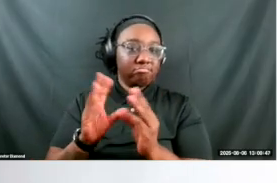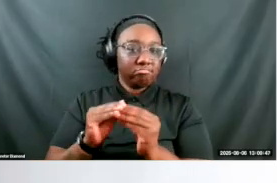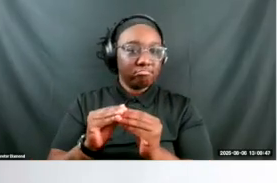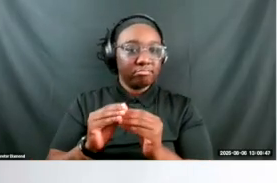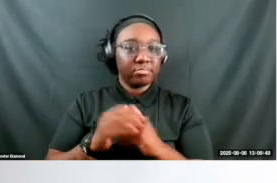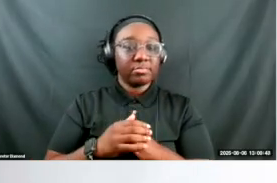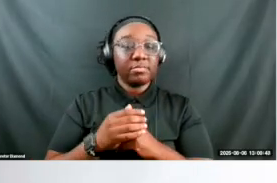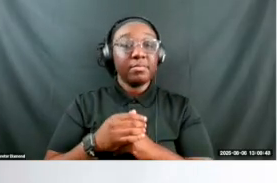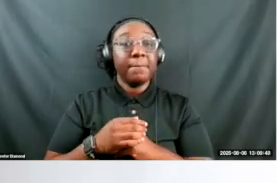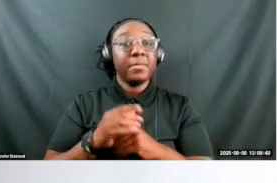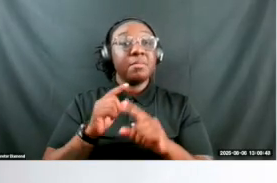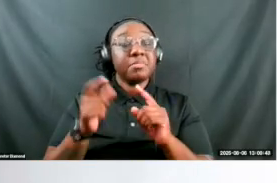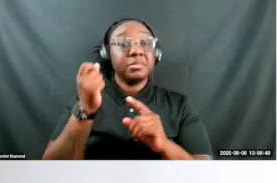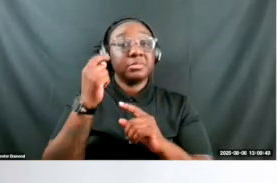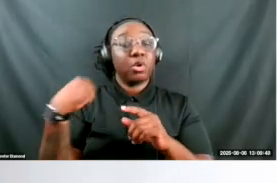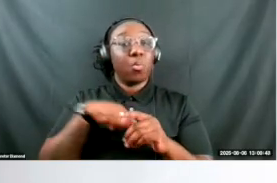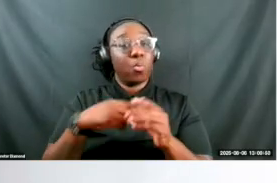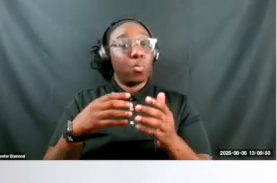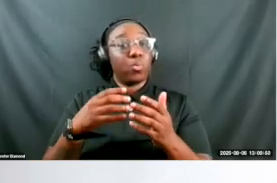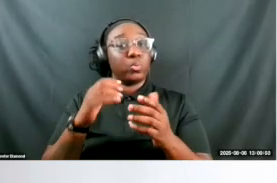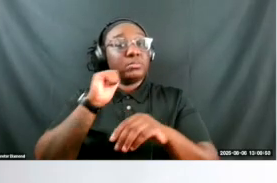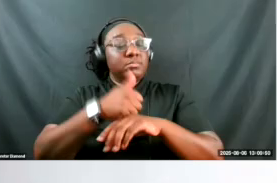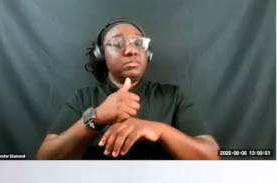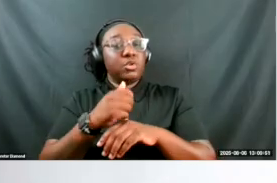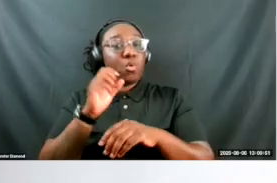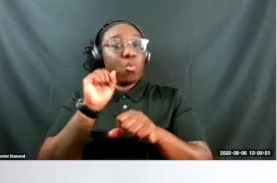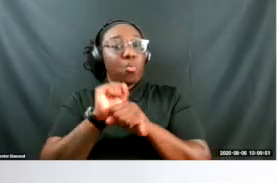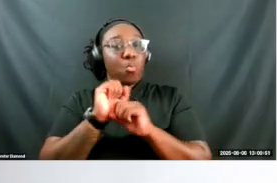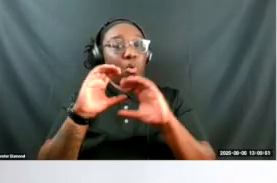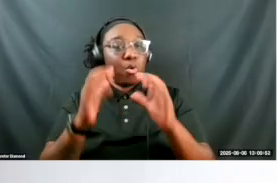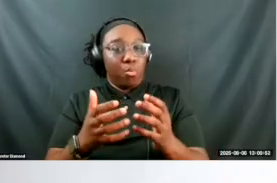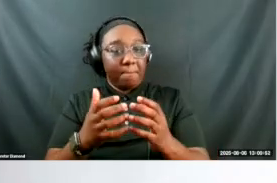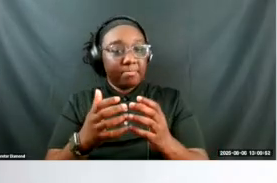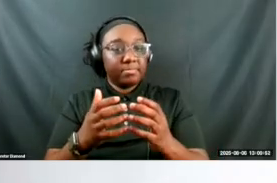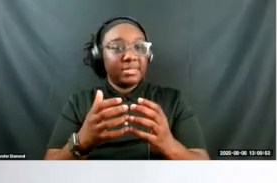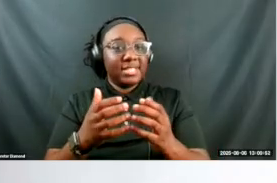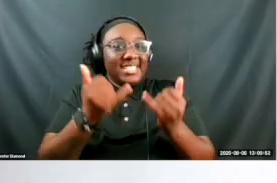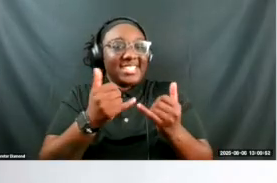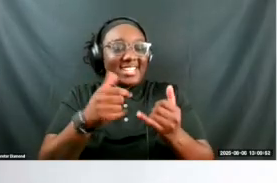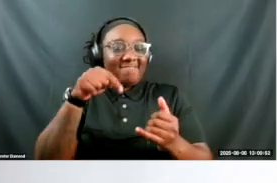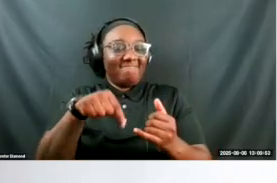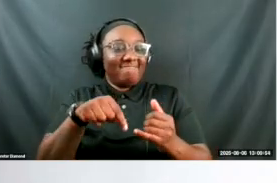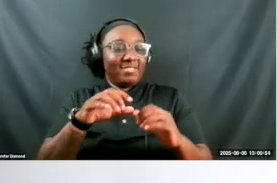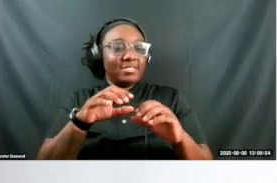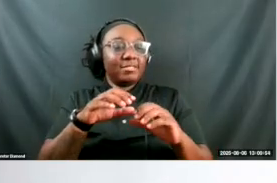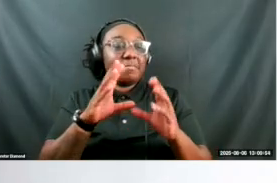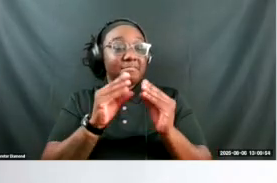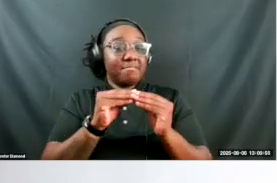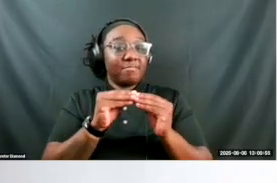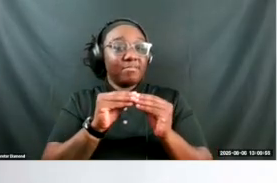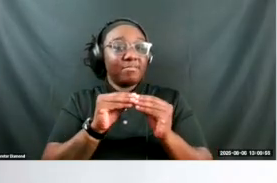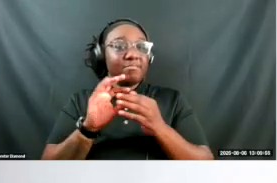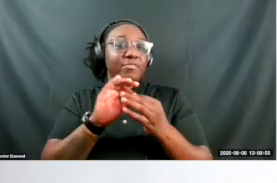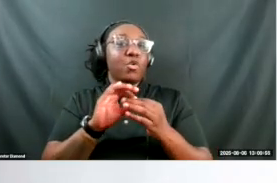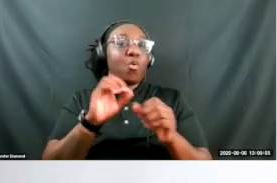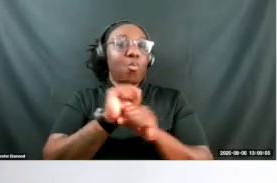work groups, which are more focused discussions on specific projects or sets of projects. We're in a work group today. In December, we